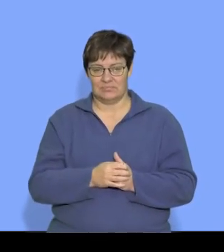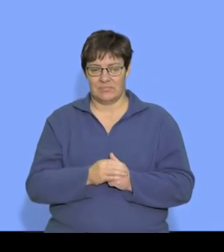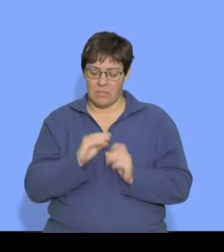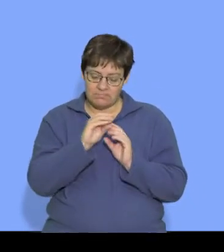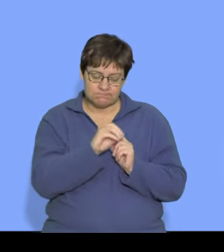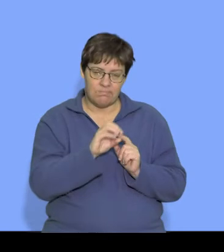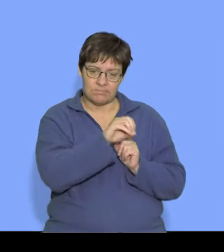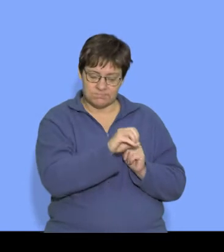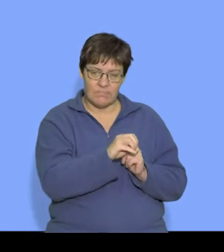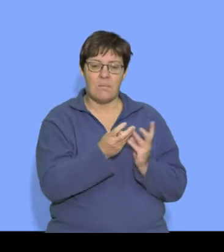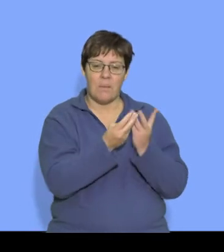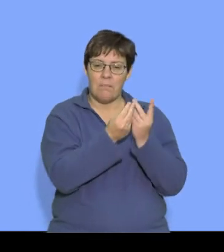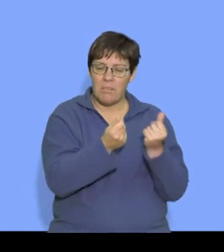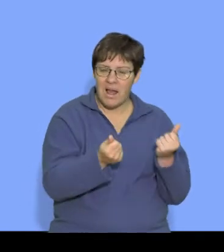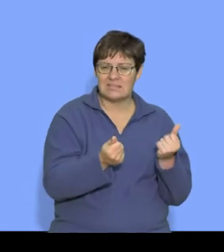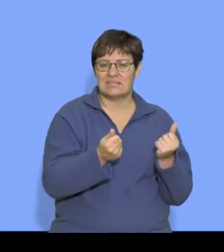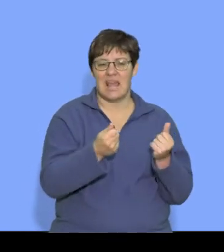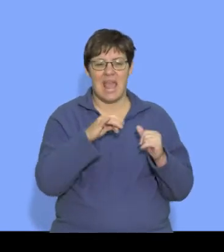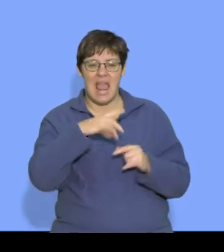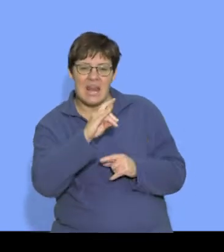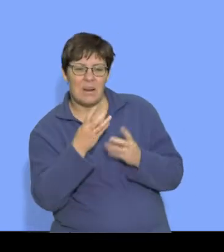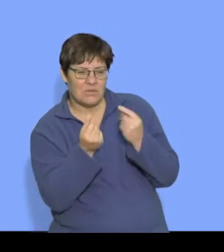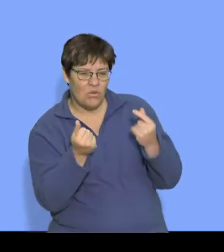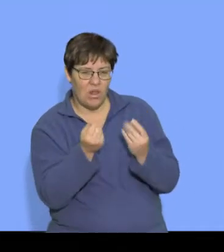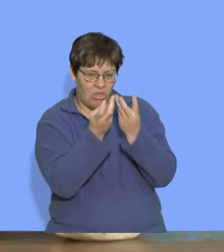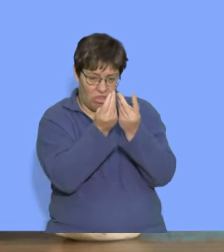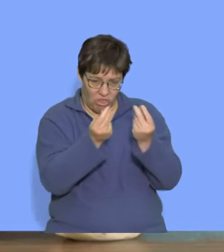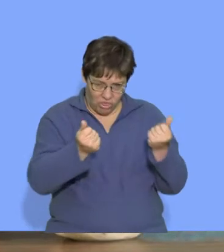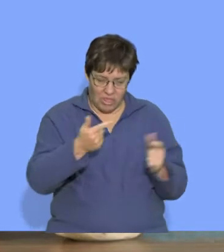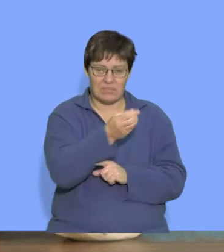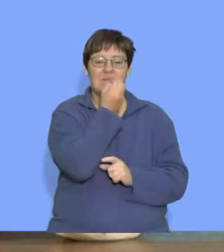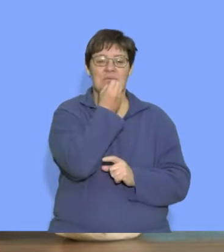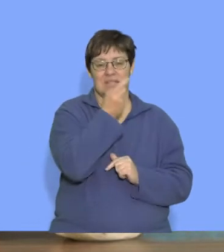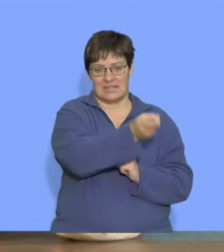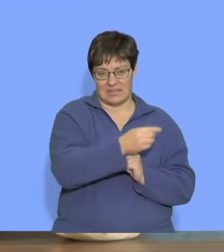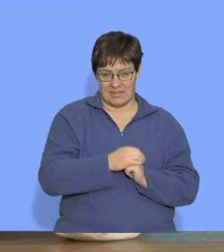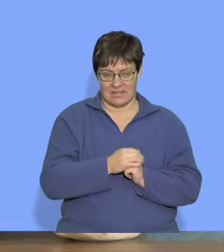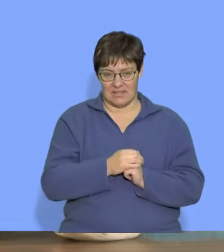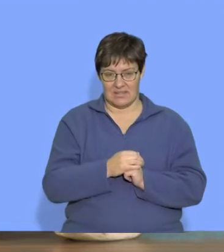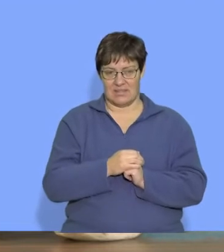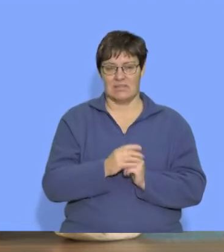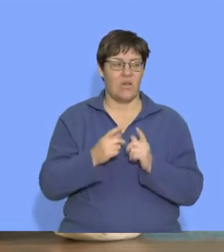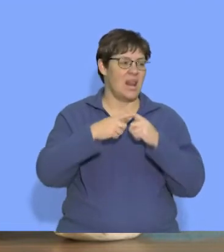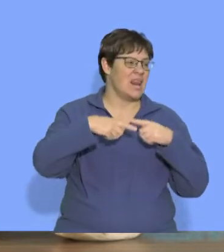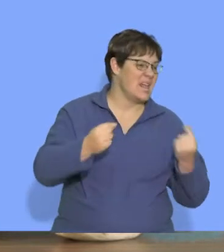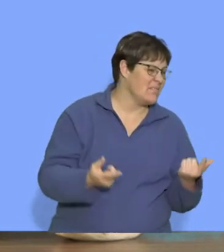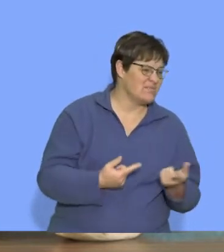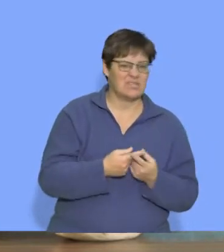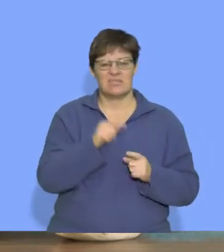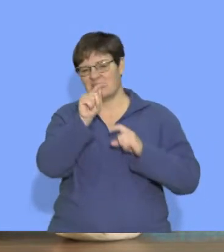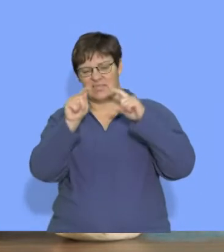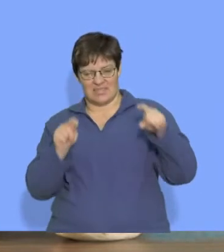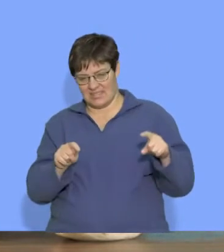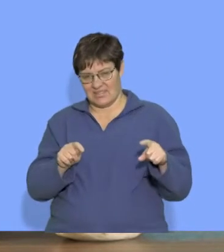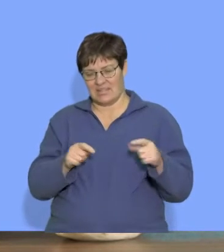So they feed on decomposing plant and animal material. And so they basically will take in leaves